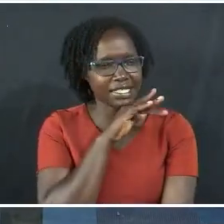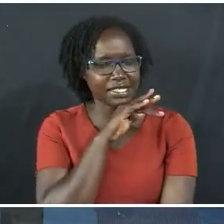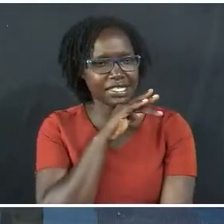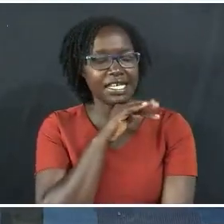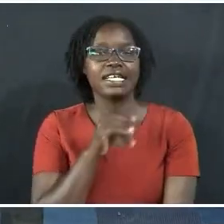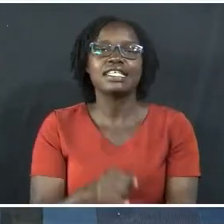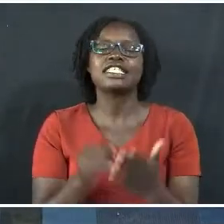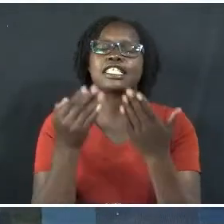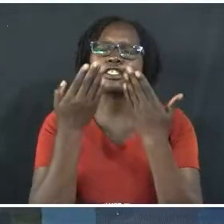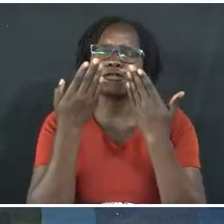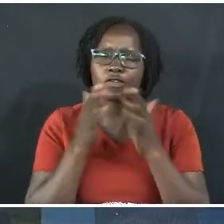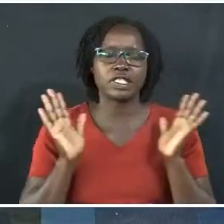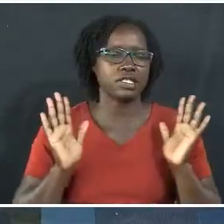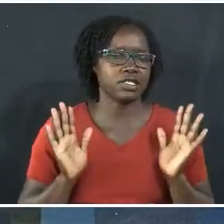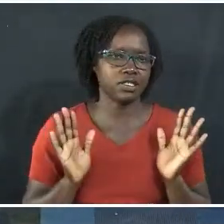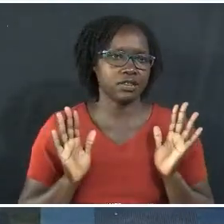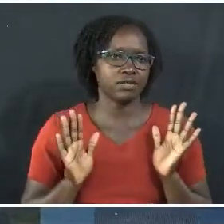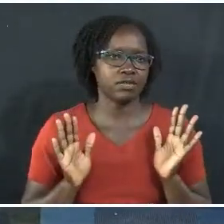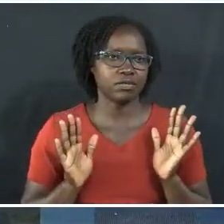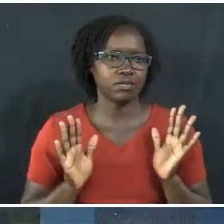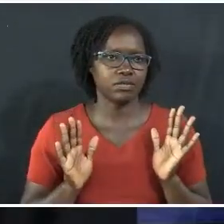is finished.